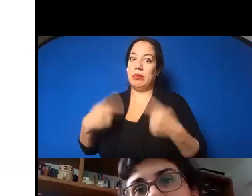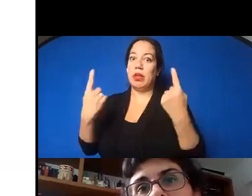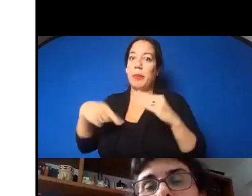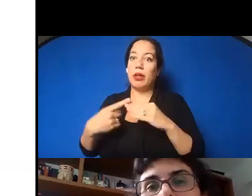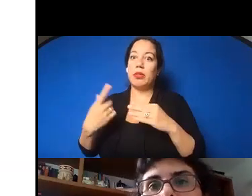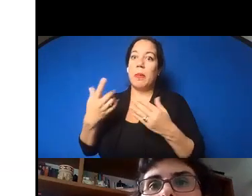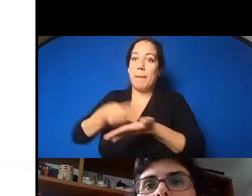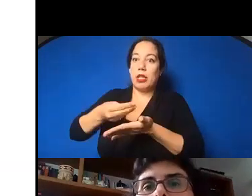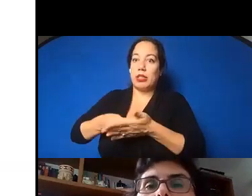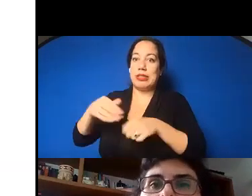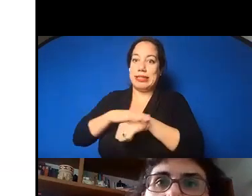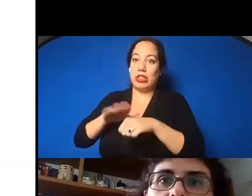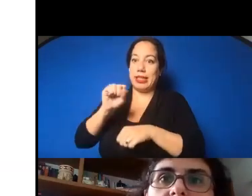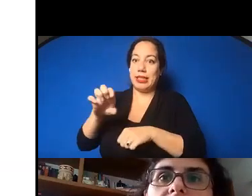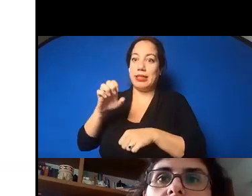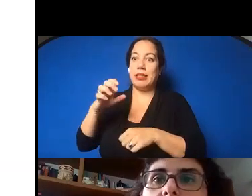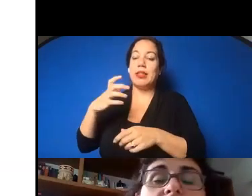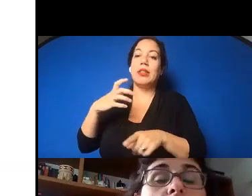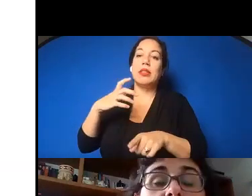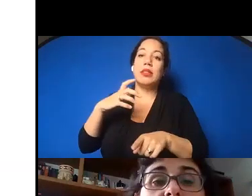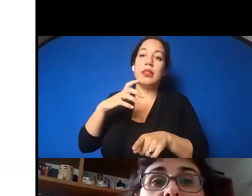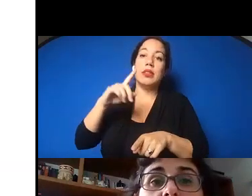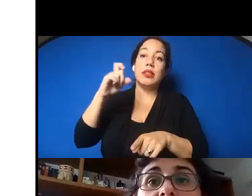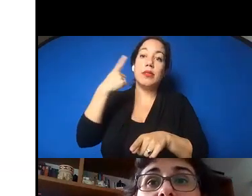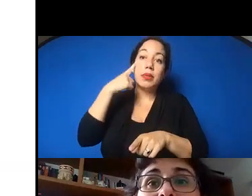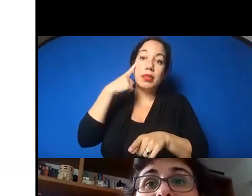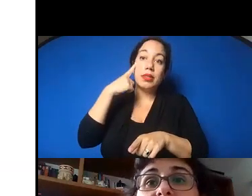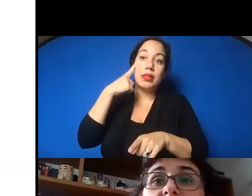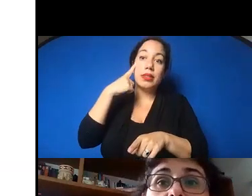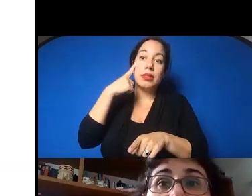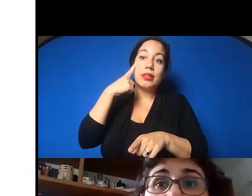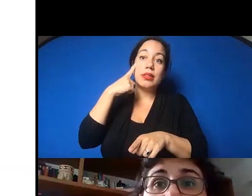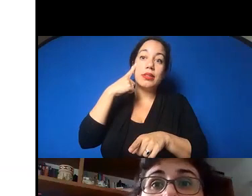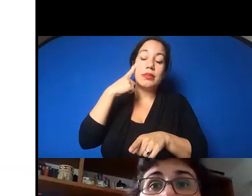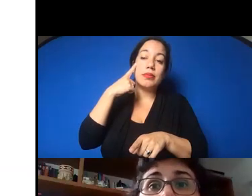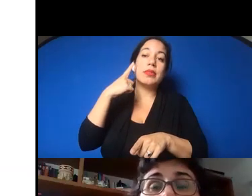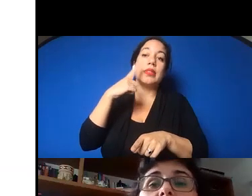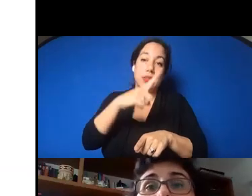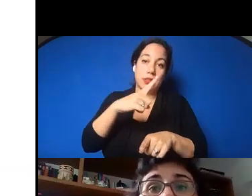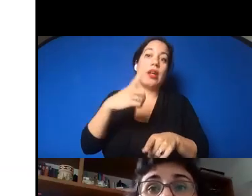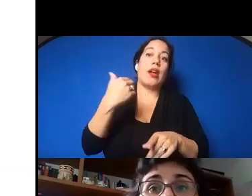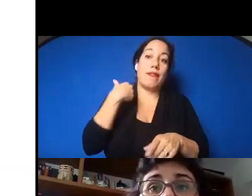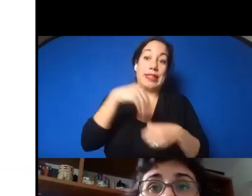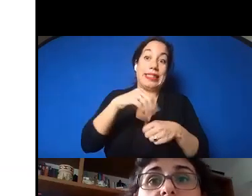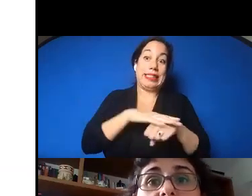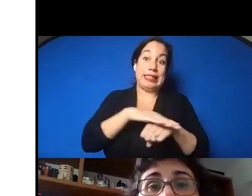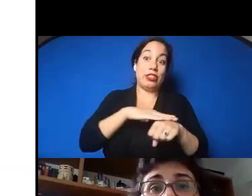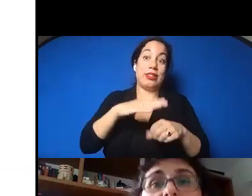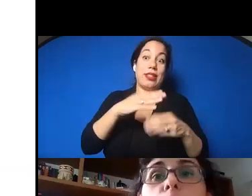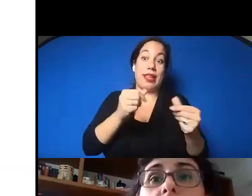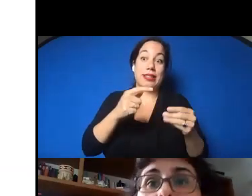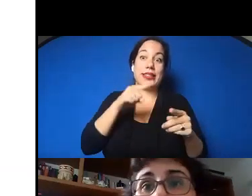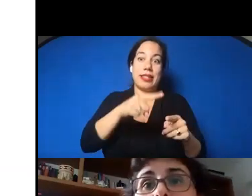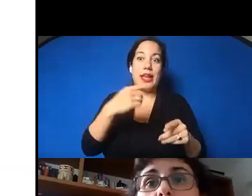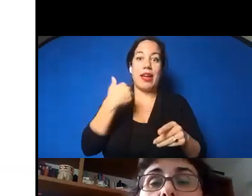indigenous case. The government only point out indigenous case in indigenous lands, and they kind of ignore the indigenous case